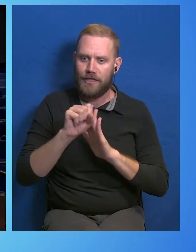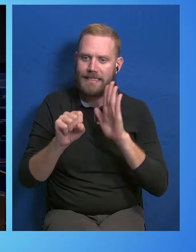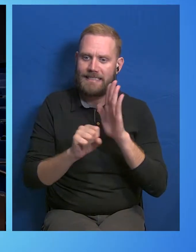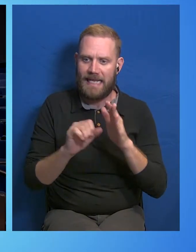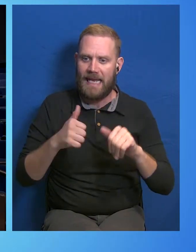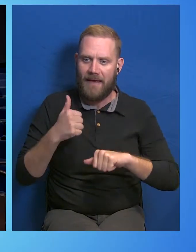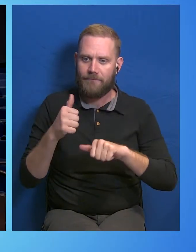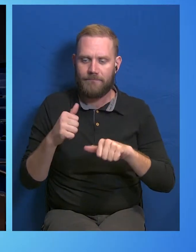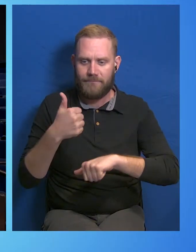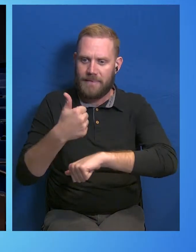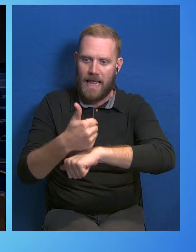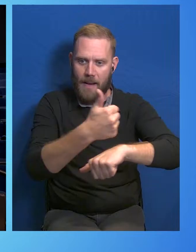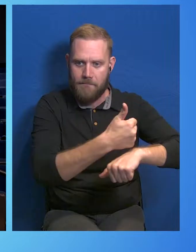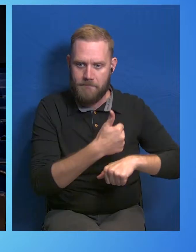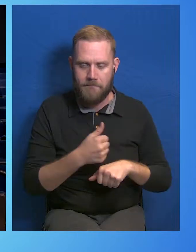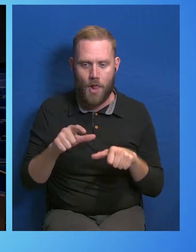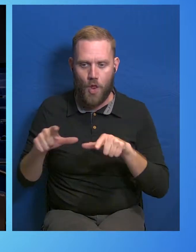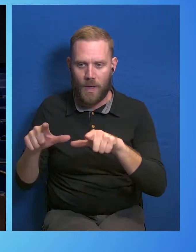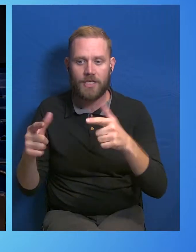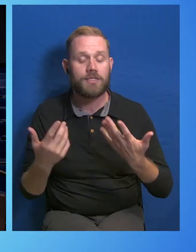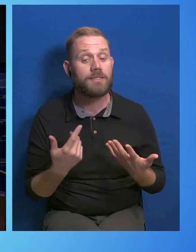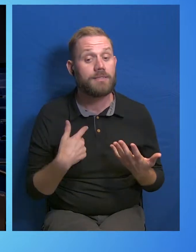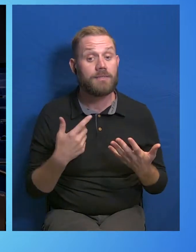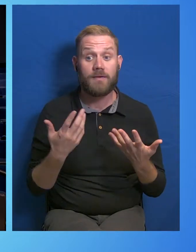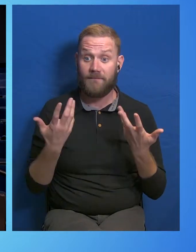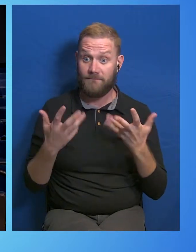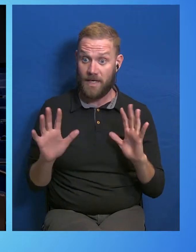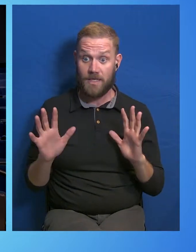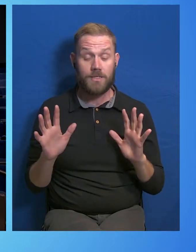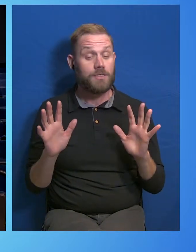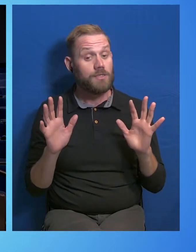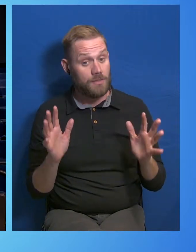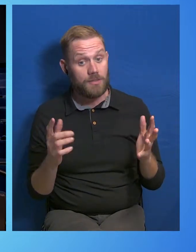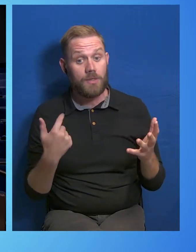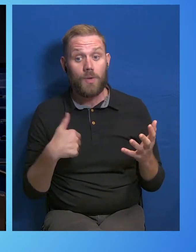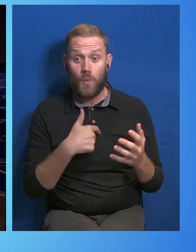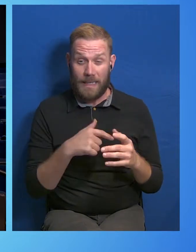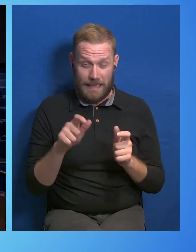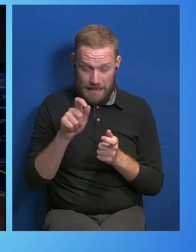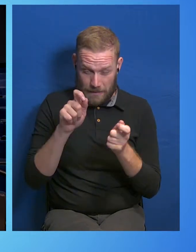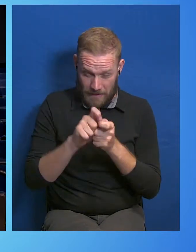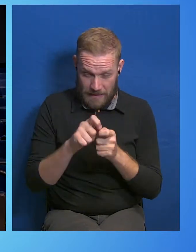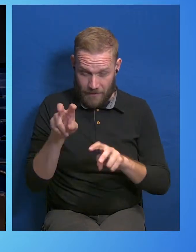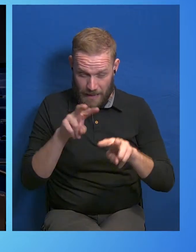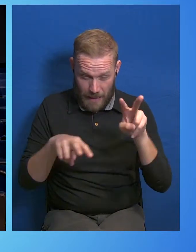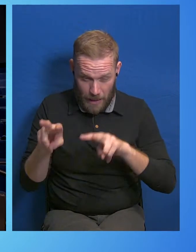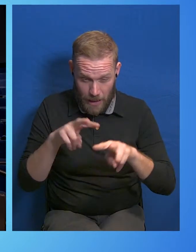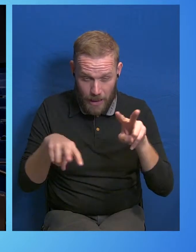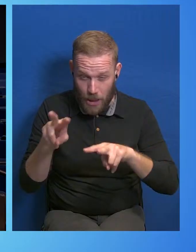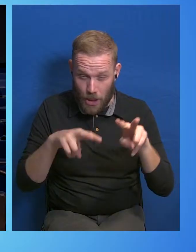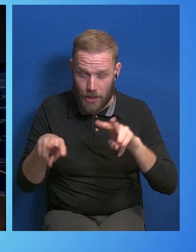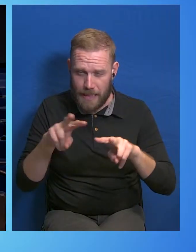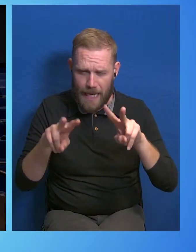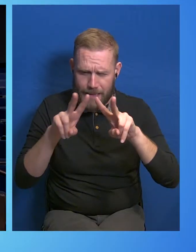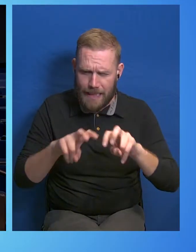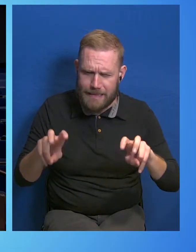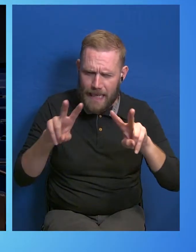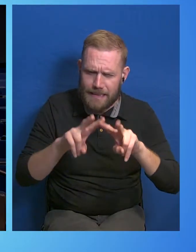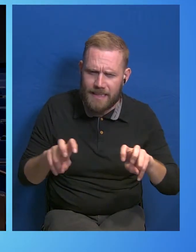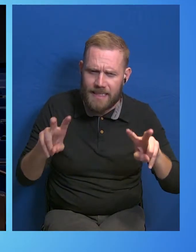state. After that, we went ahead and started looking specifically at